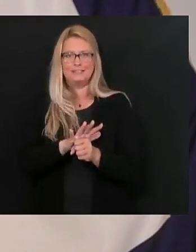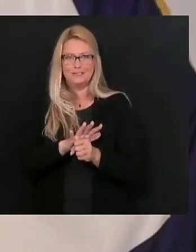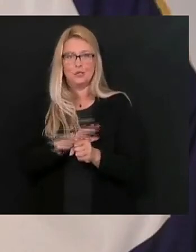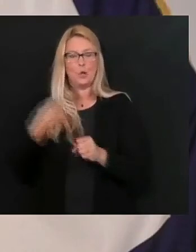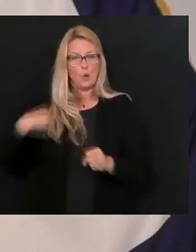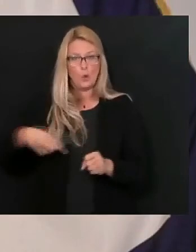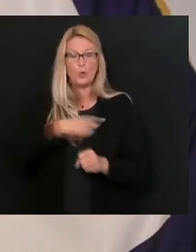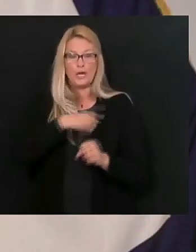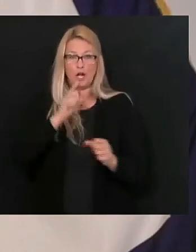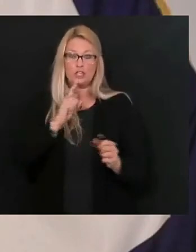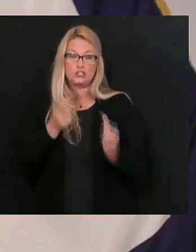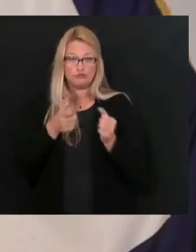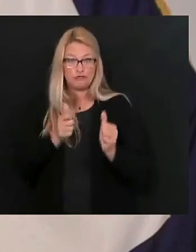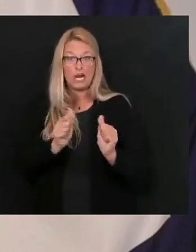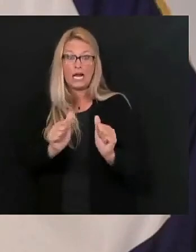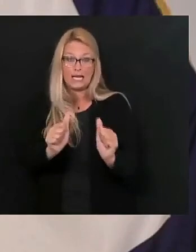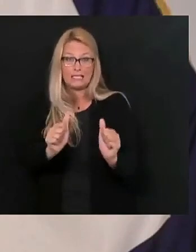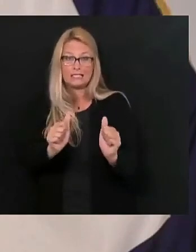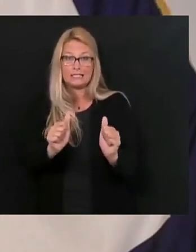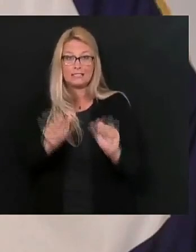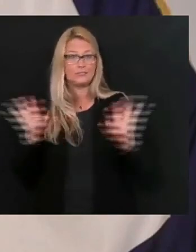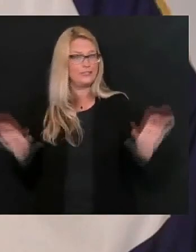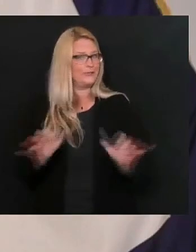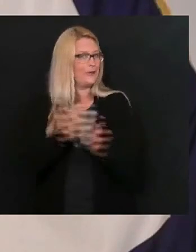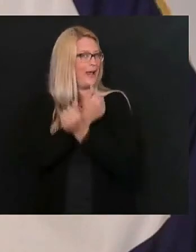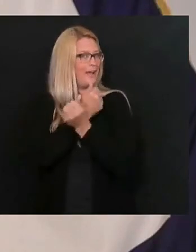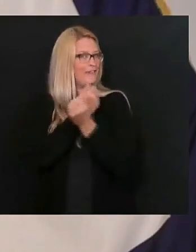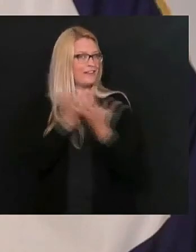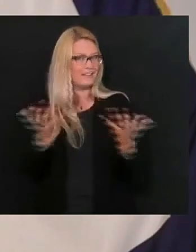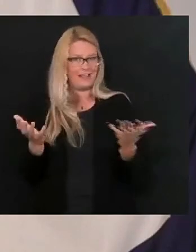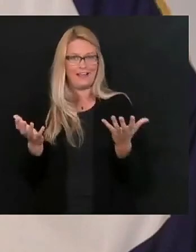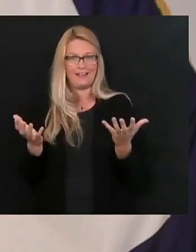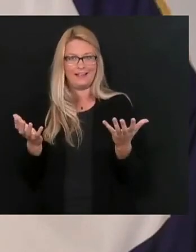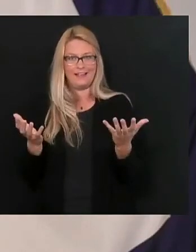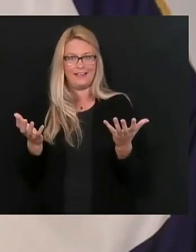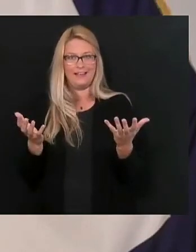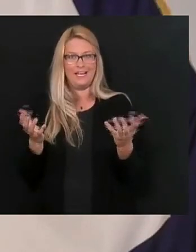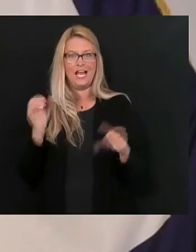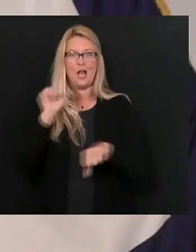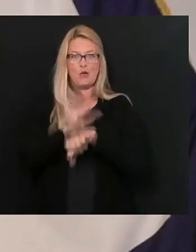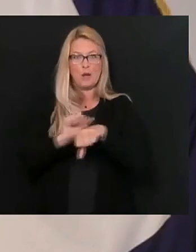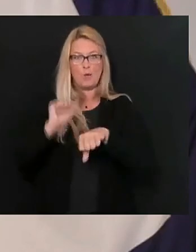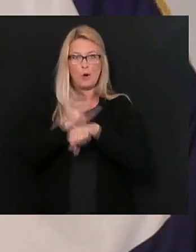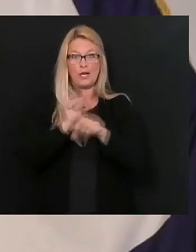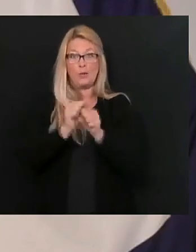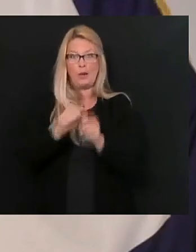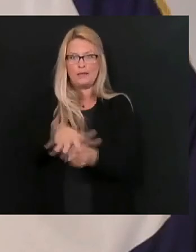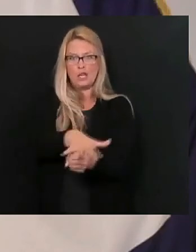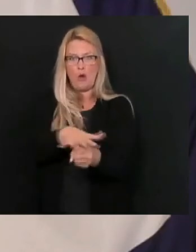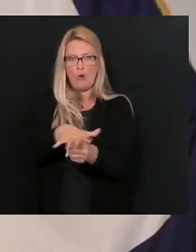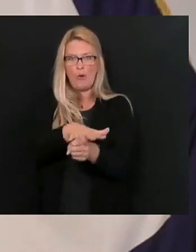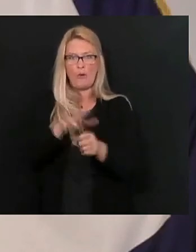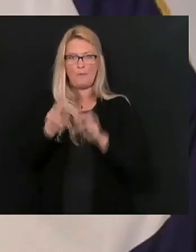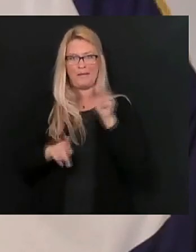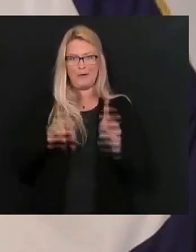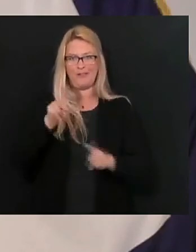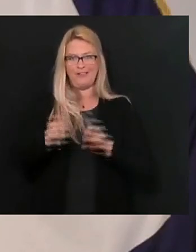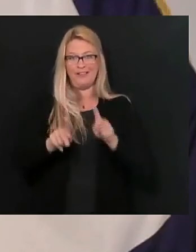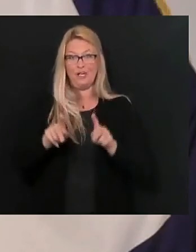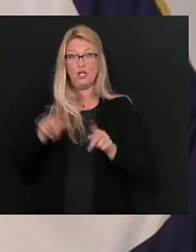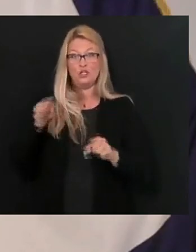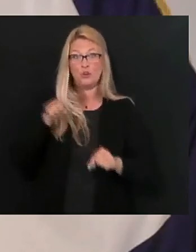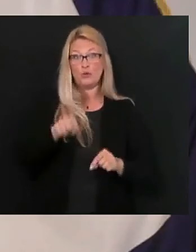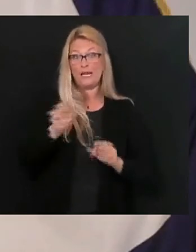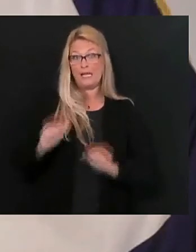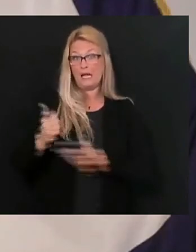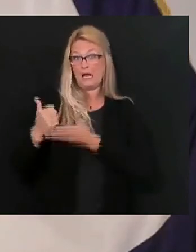we're trying to do everything we possibly can in working with the local people to be able to make the right